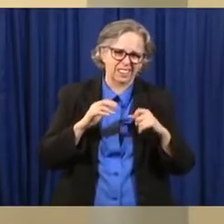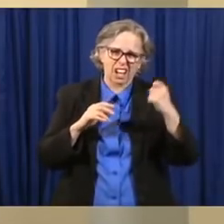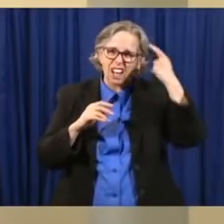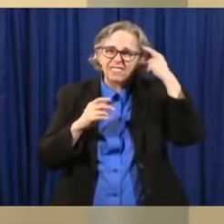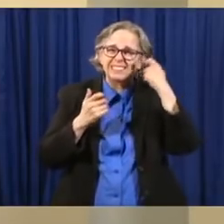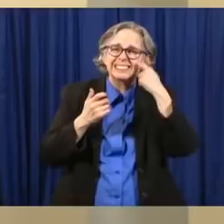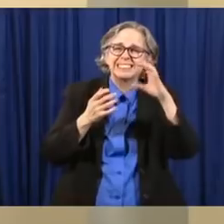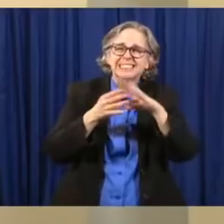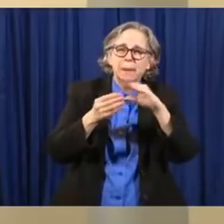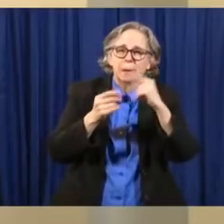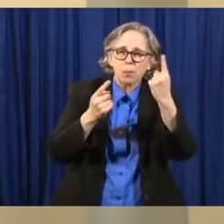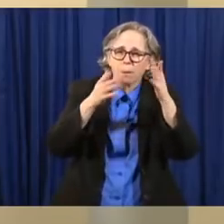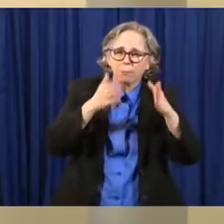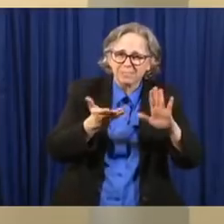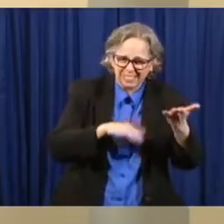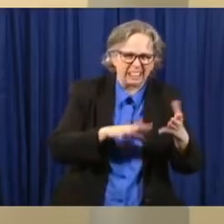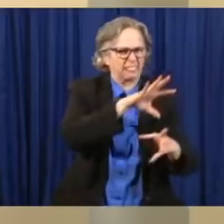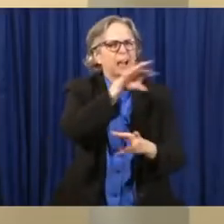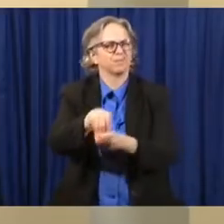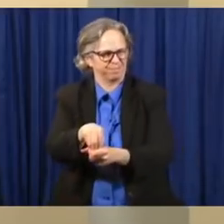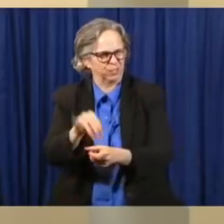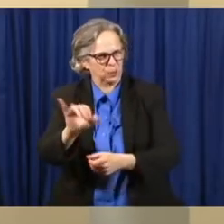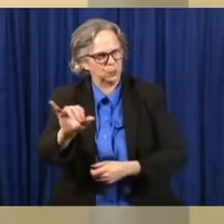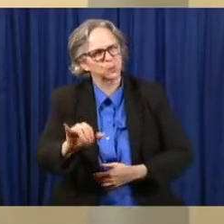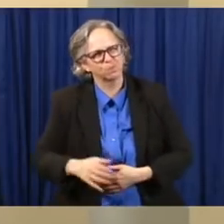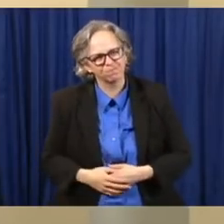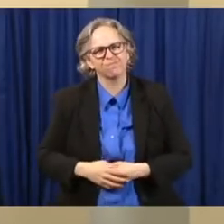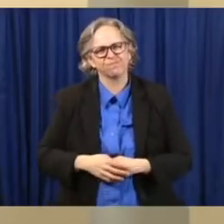And if we go to our next slide,